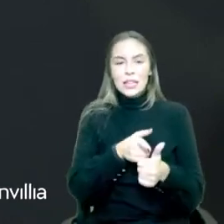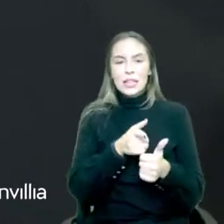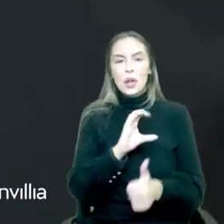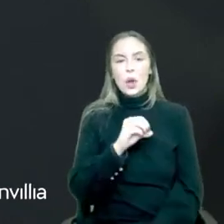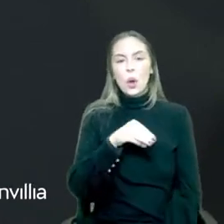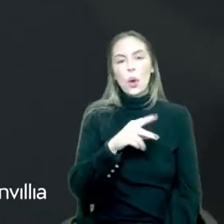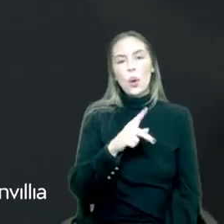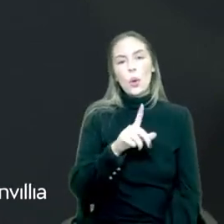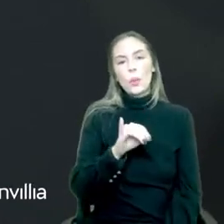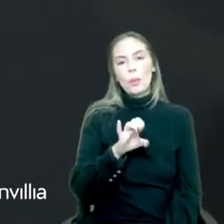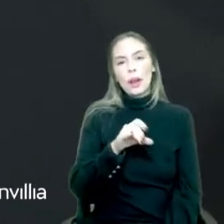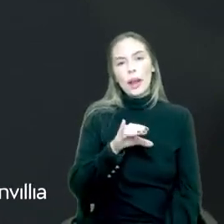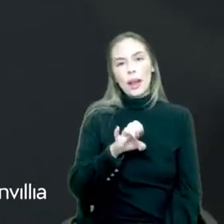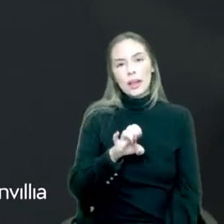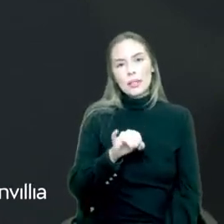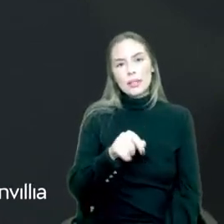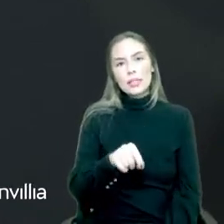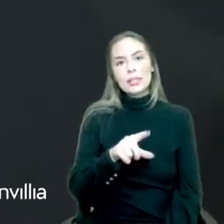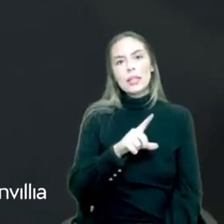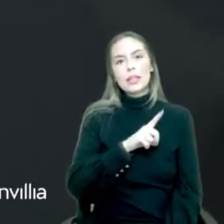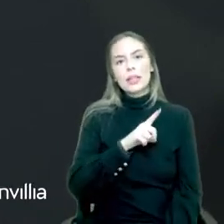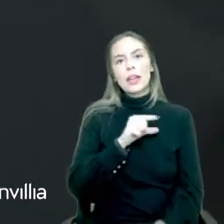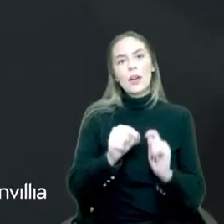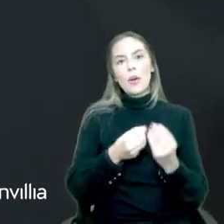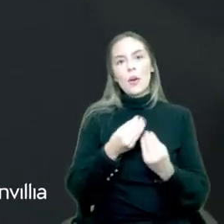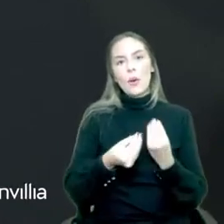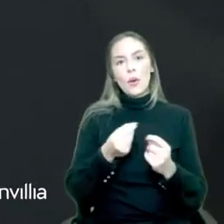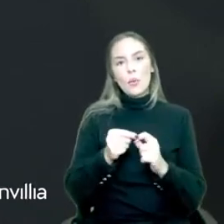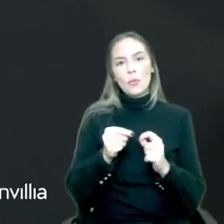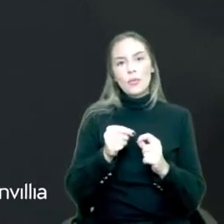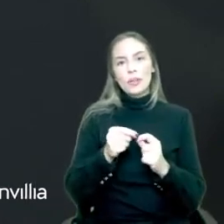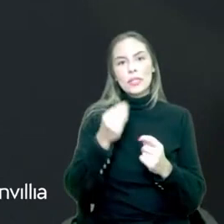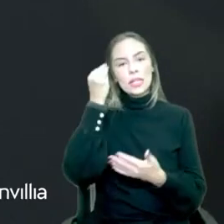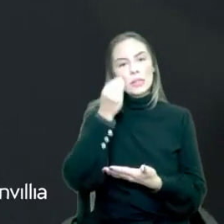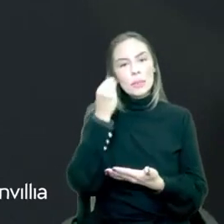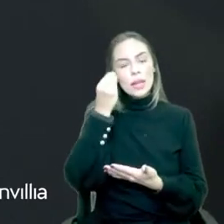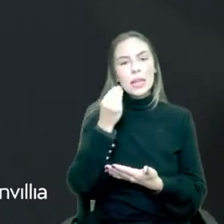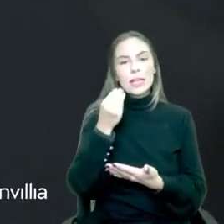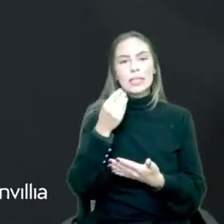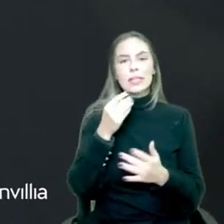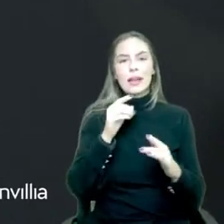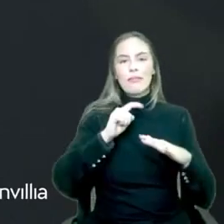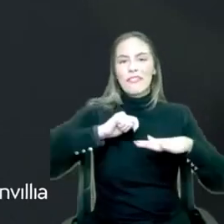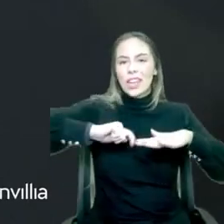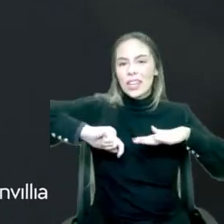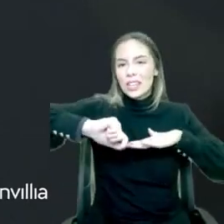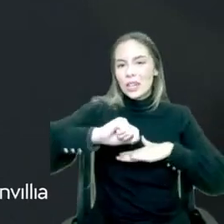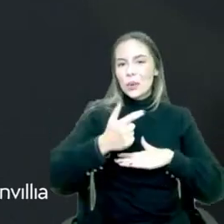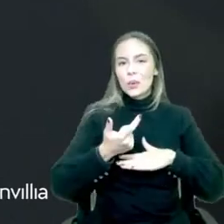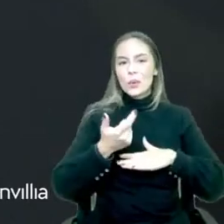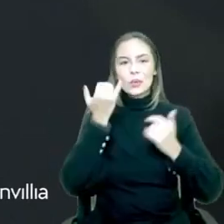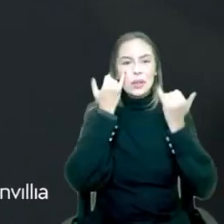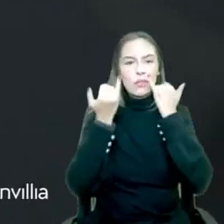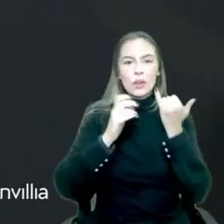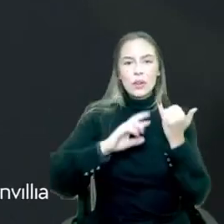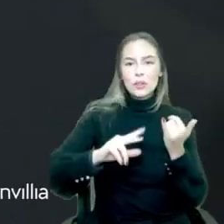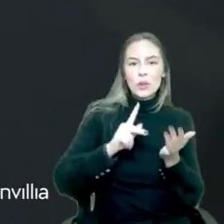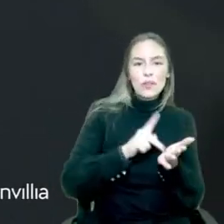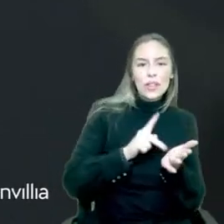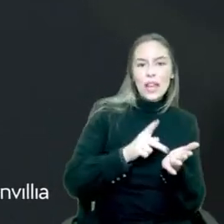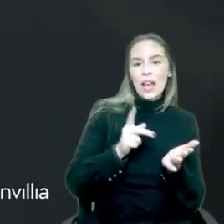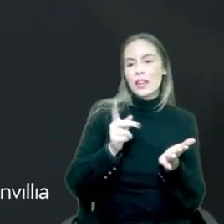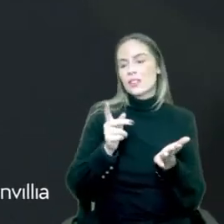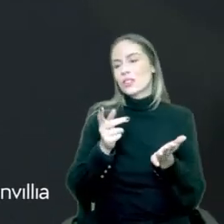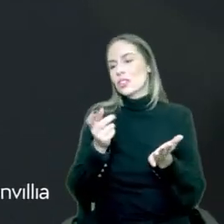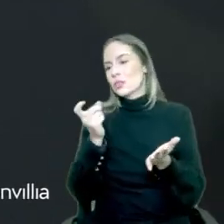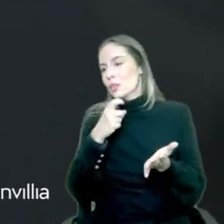misinformation, right? I'm pretty sure that everybody here as well has an experience with fake news or whatever information that you don't know if it's true or not, because you cannot check the facts. So